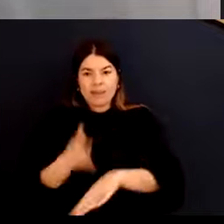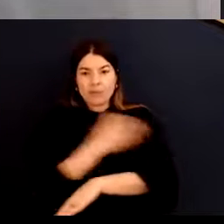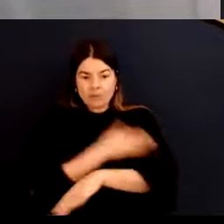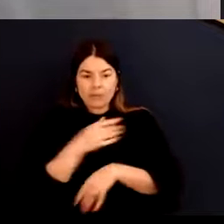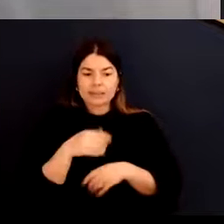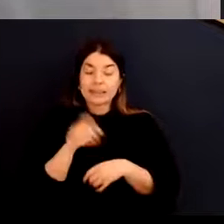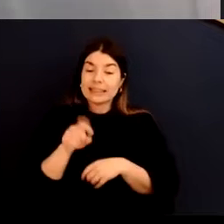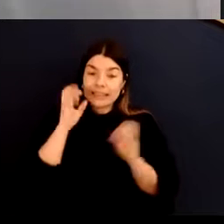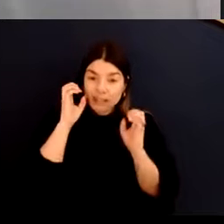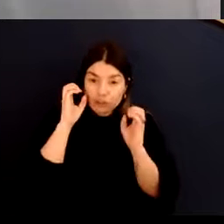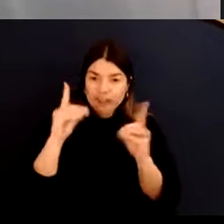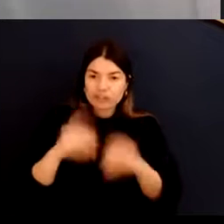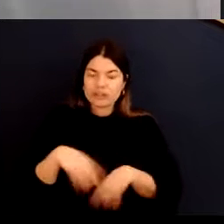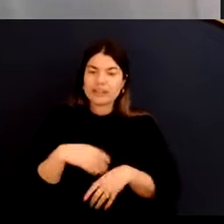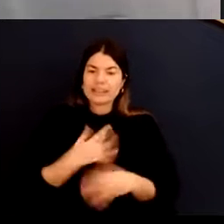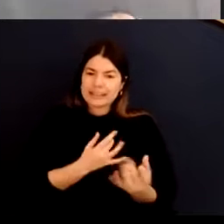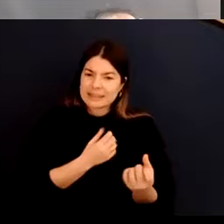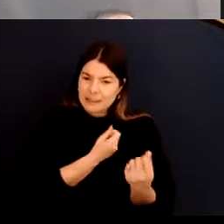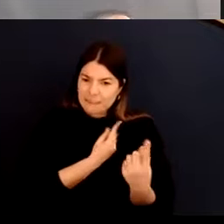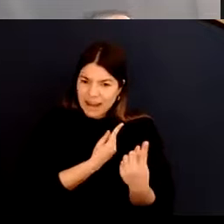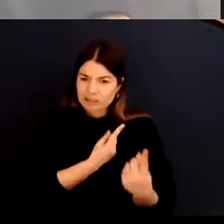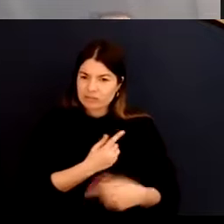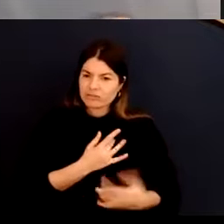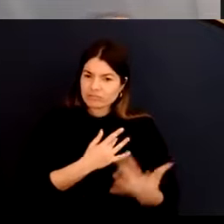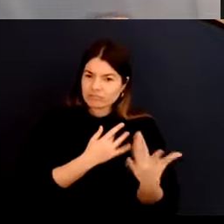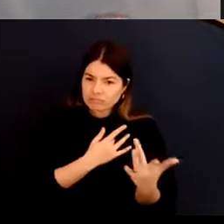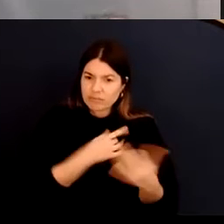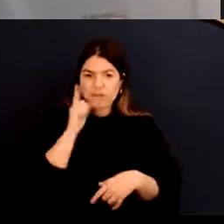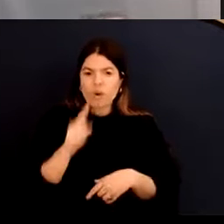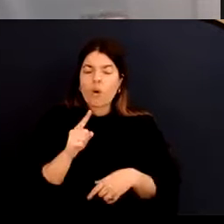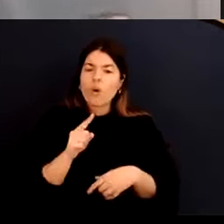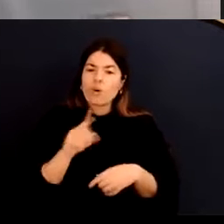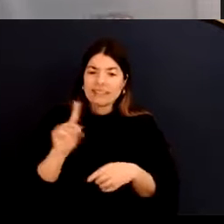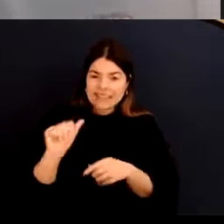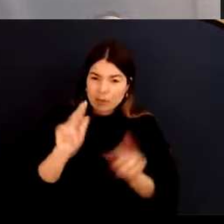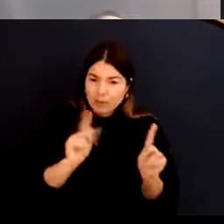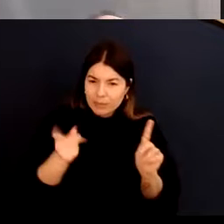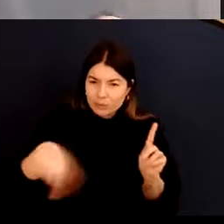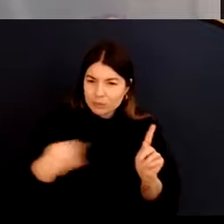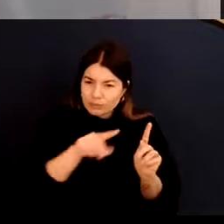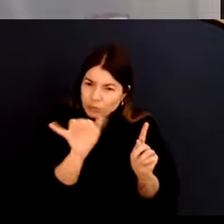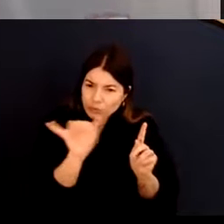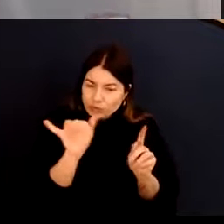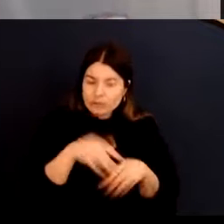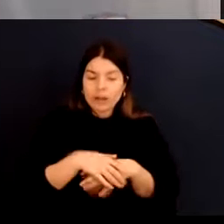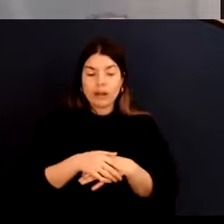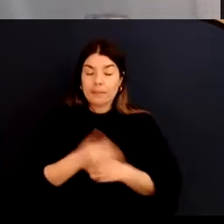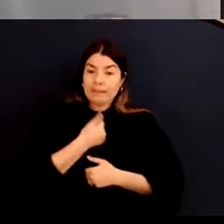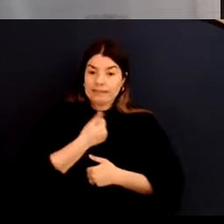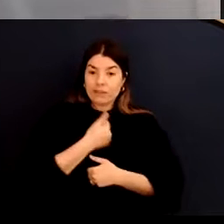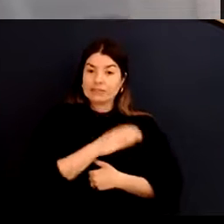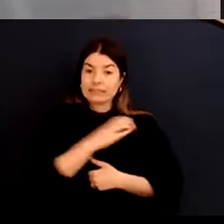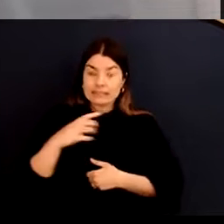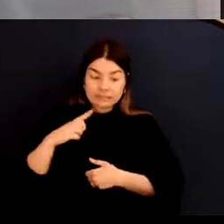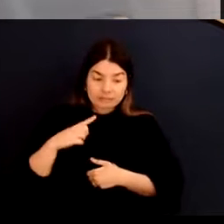compassion for disabled people. So I, as city council, I'm going to be very compassionate and I'm